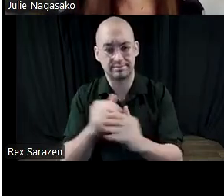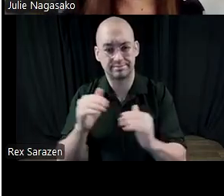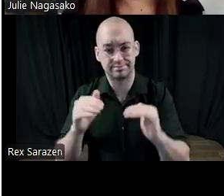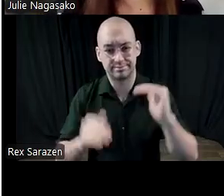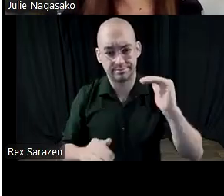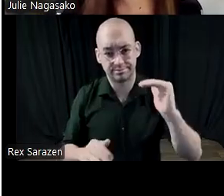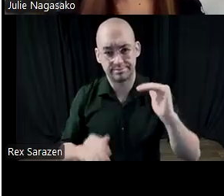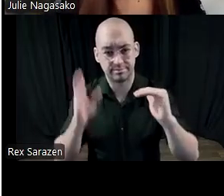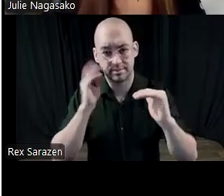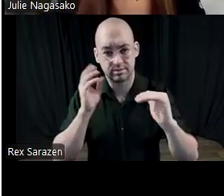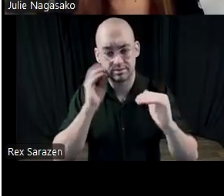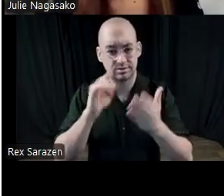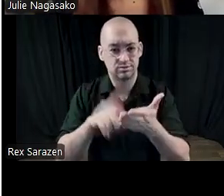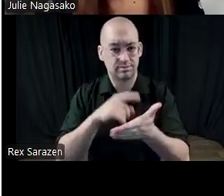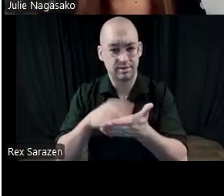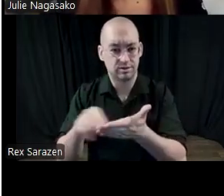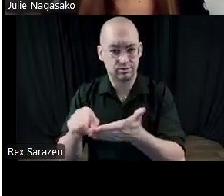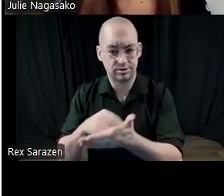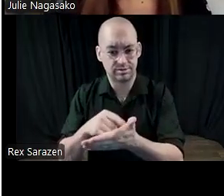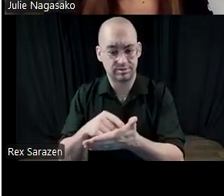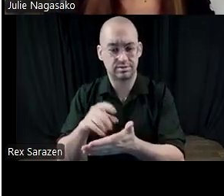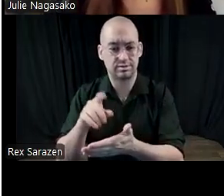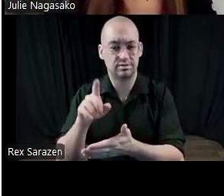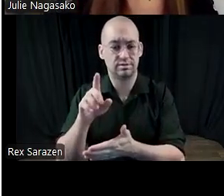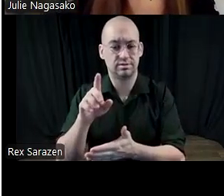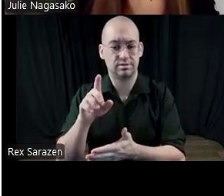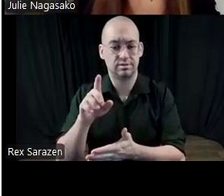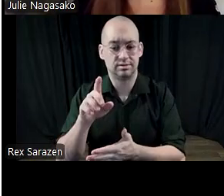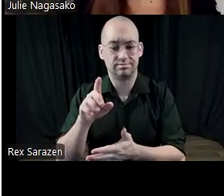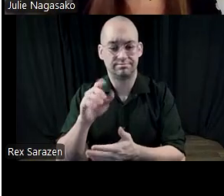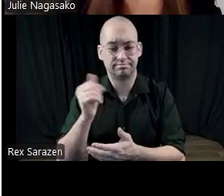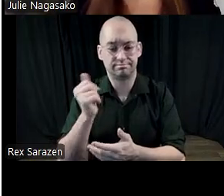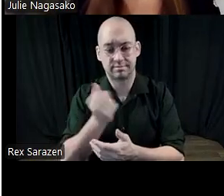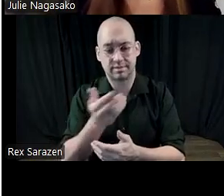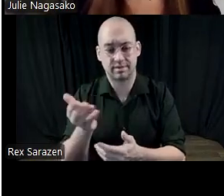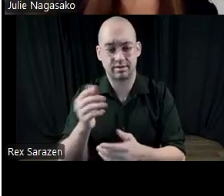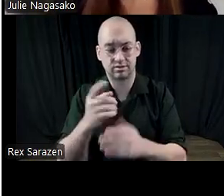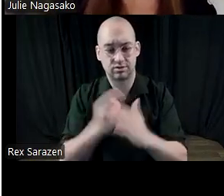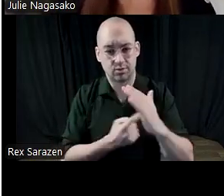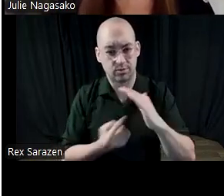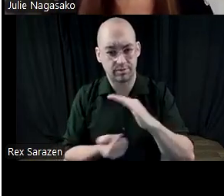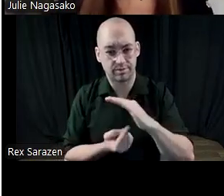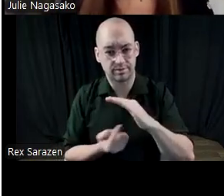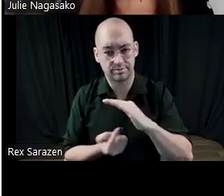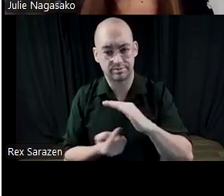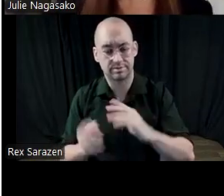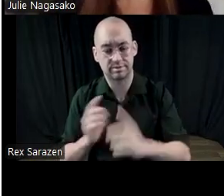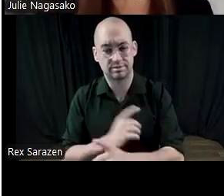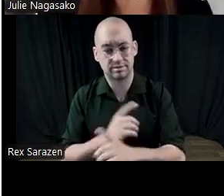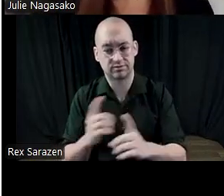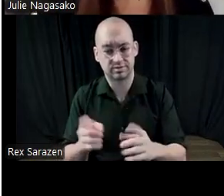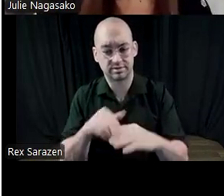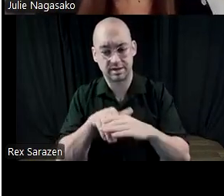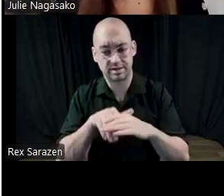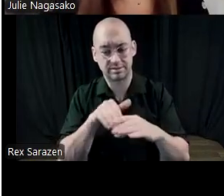of discrimination, anything that is contributing to loneliness and isolation, the differences in access to support